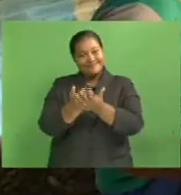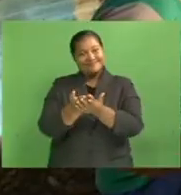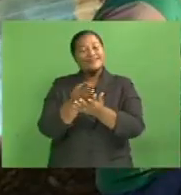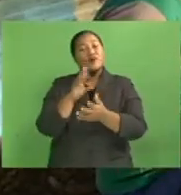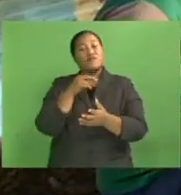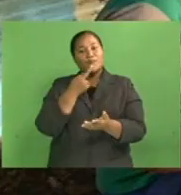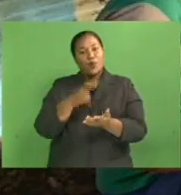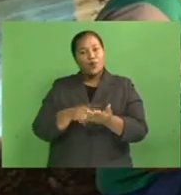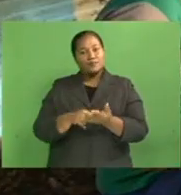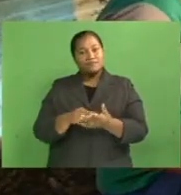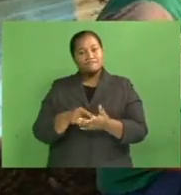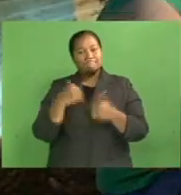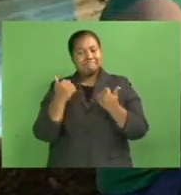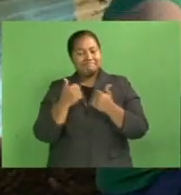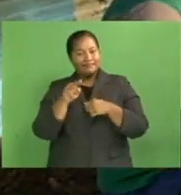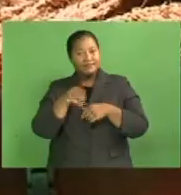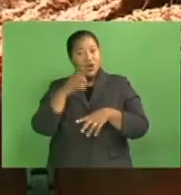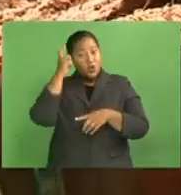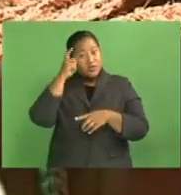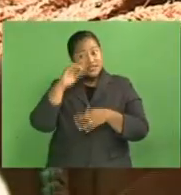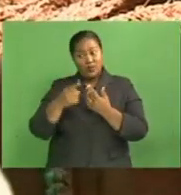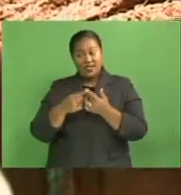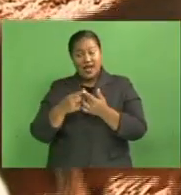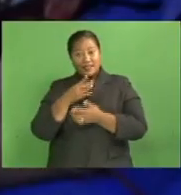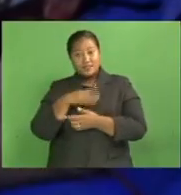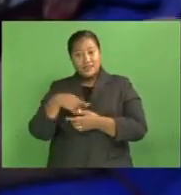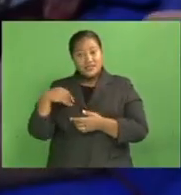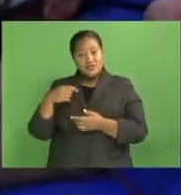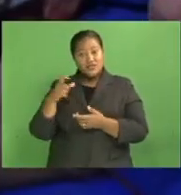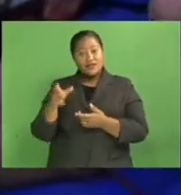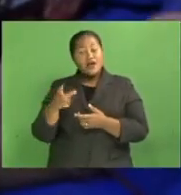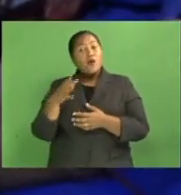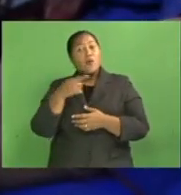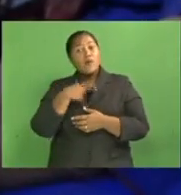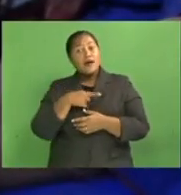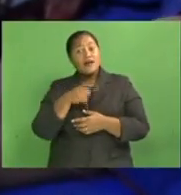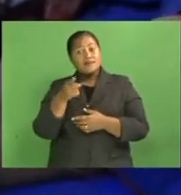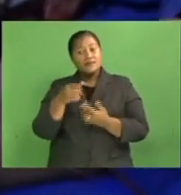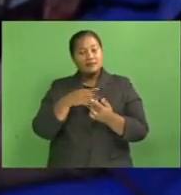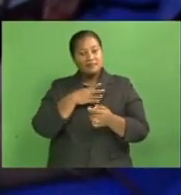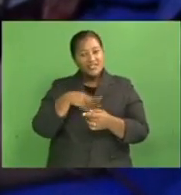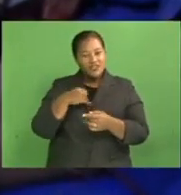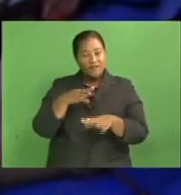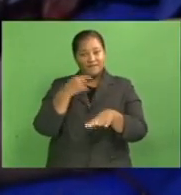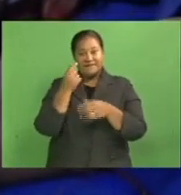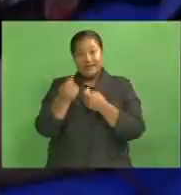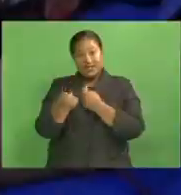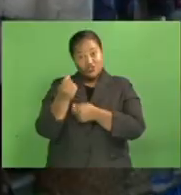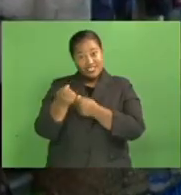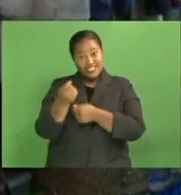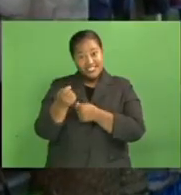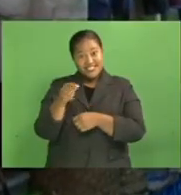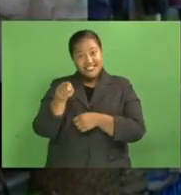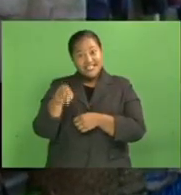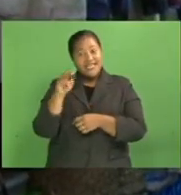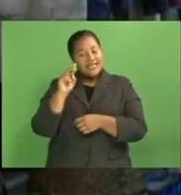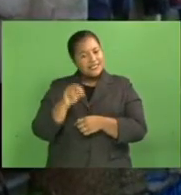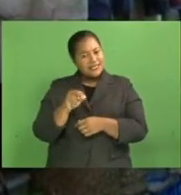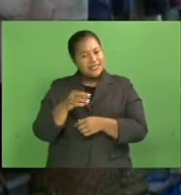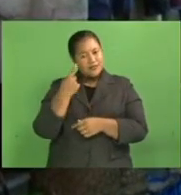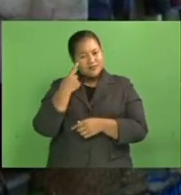it is concerned with other ministries because the Ministry of Fisheries will need to determine